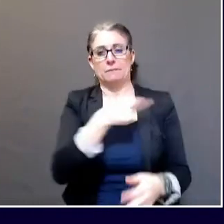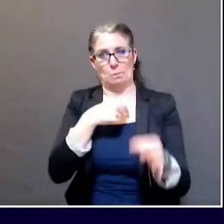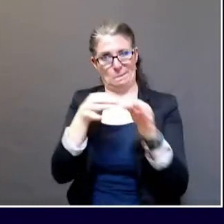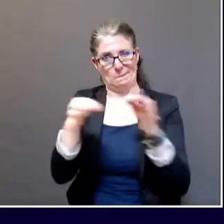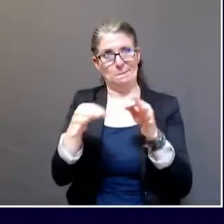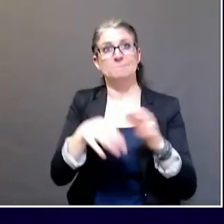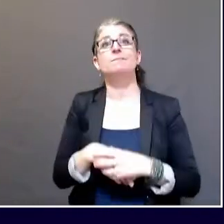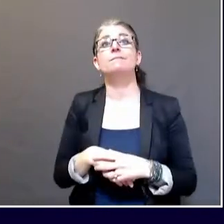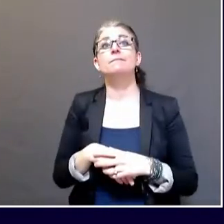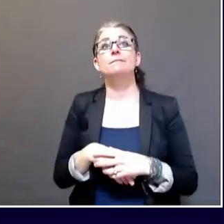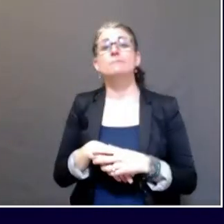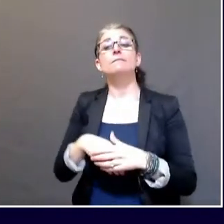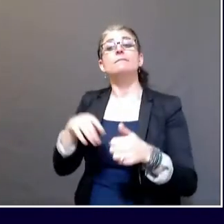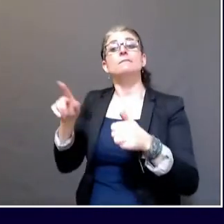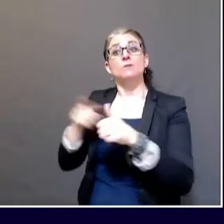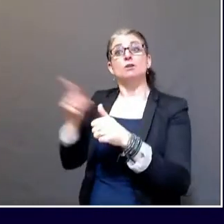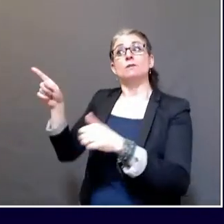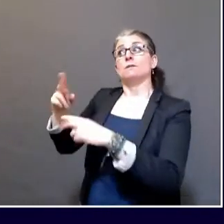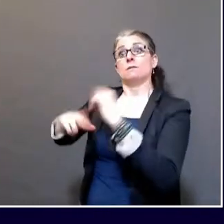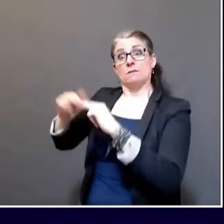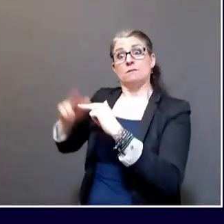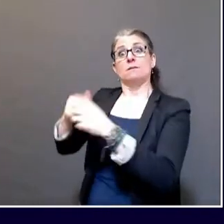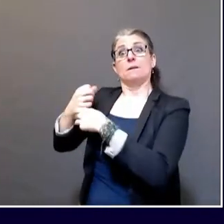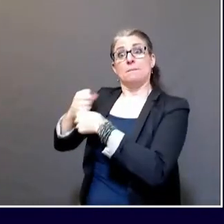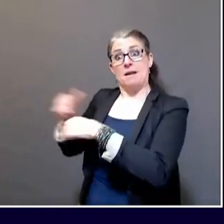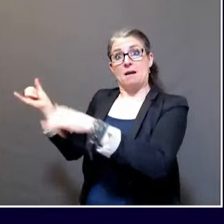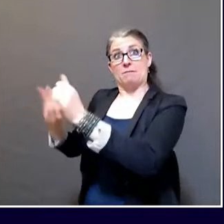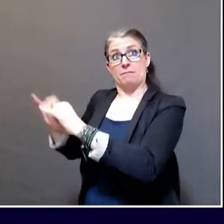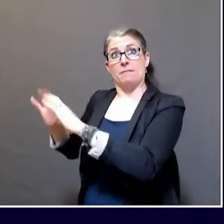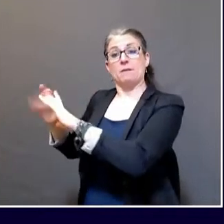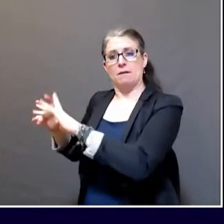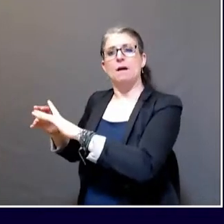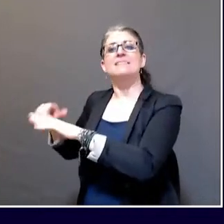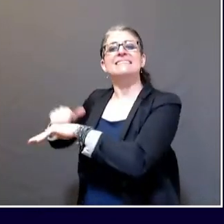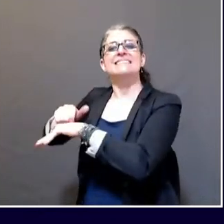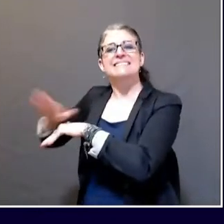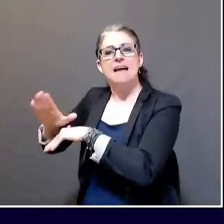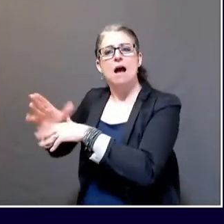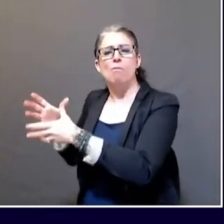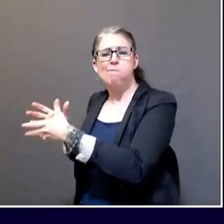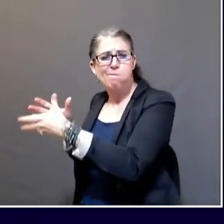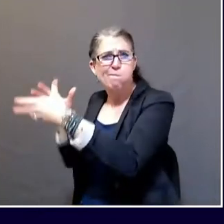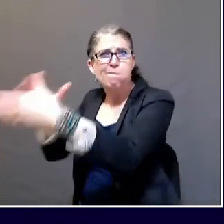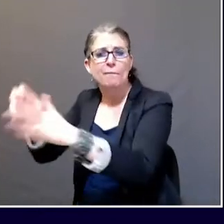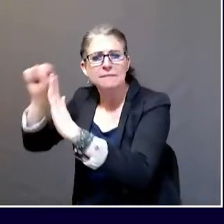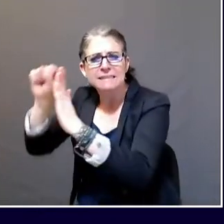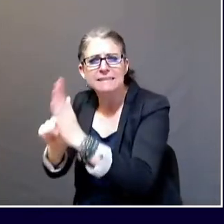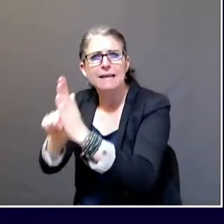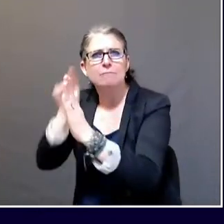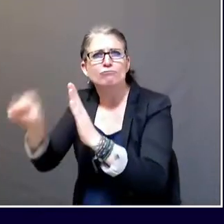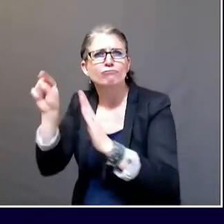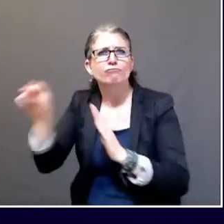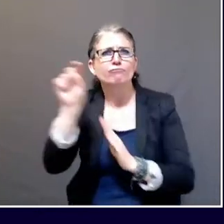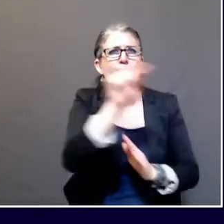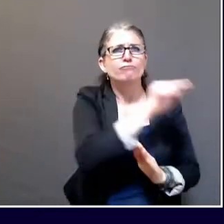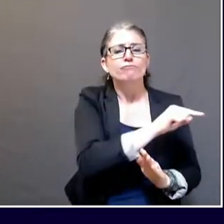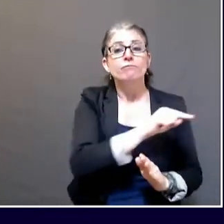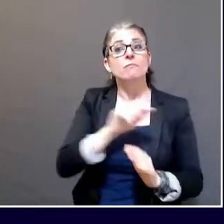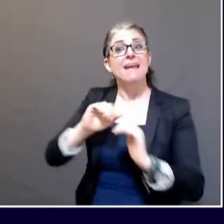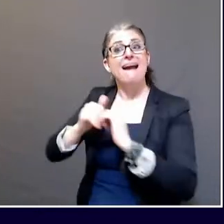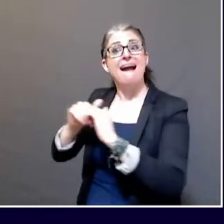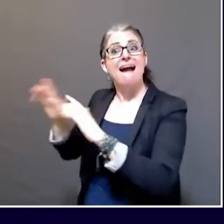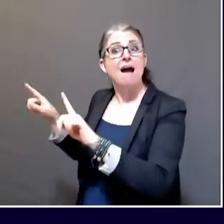point by various courier services to locations that Maine CDC directs them to go to, the